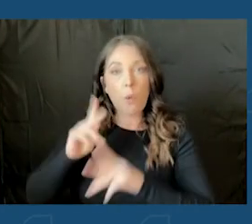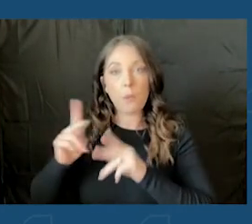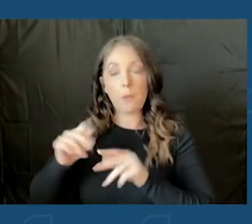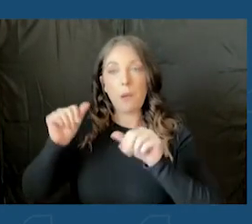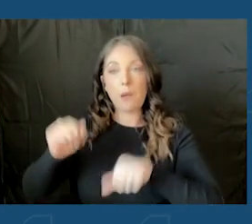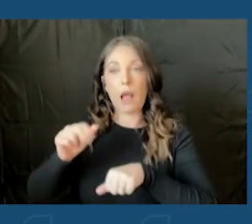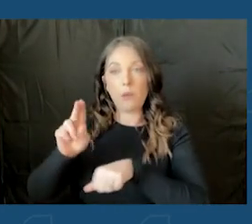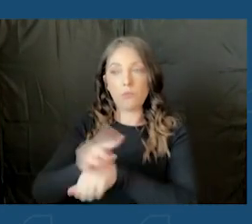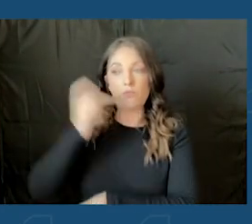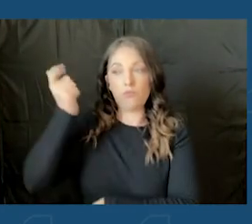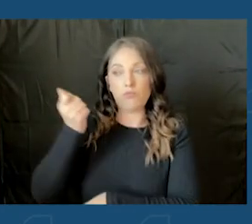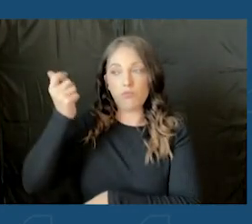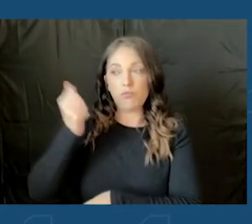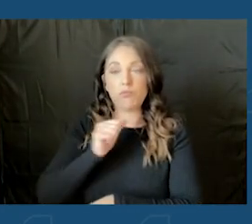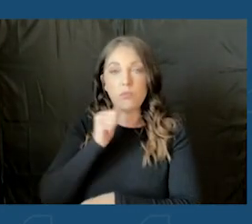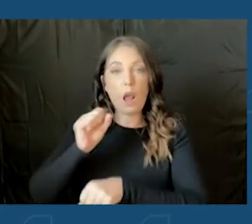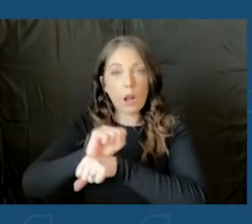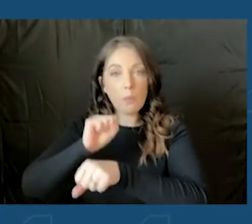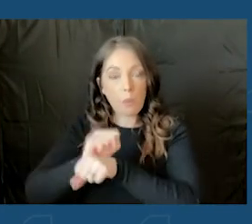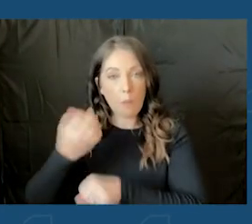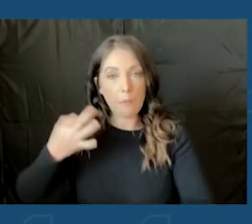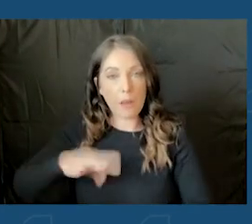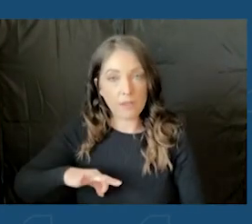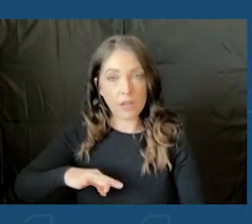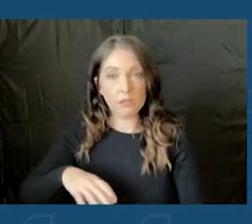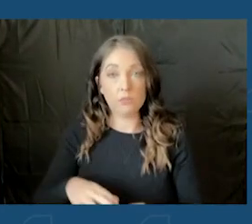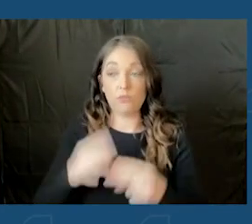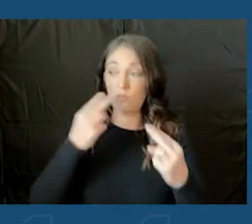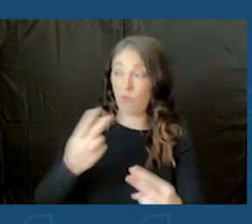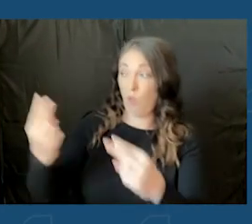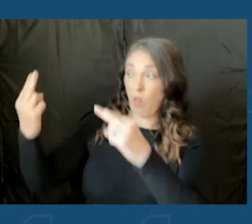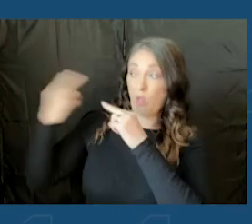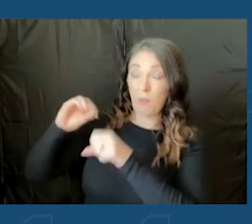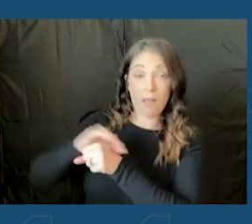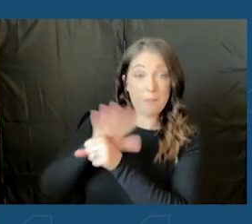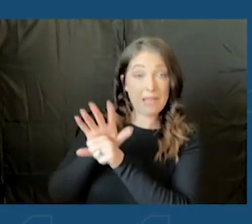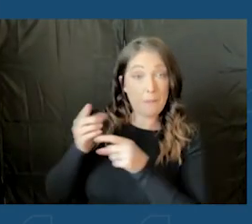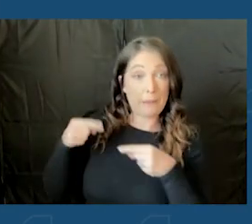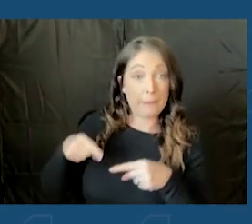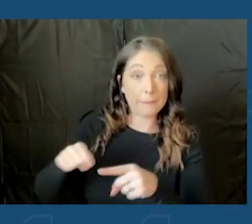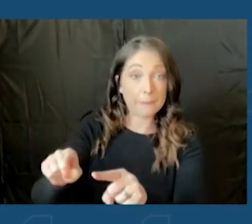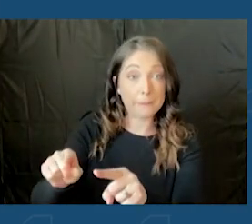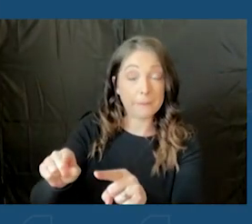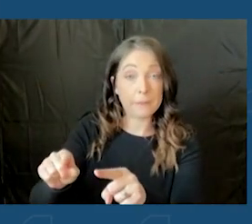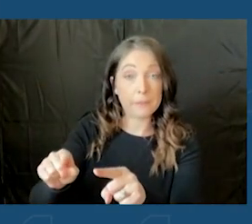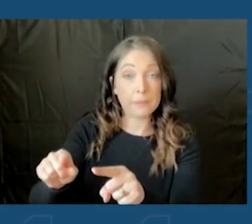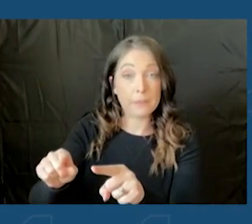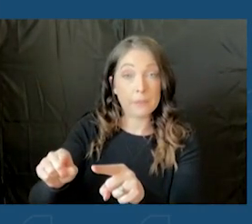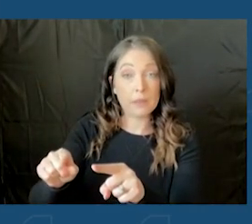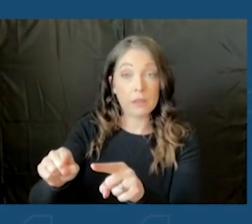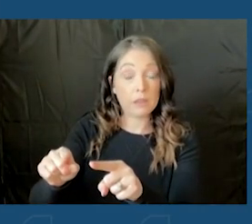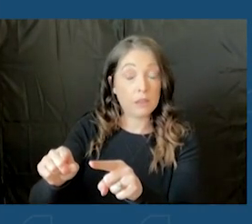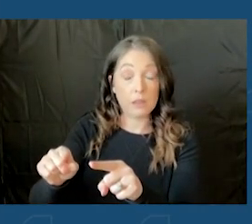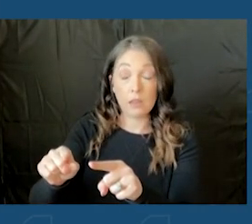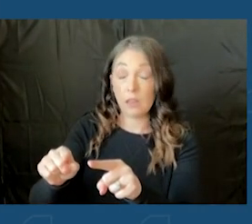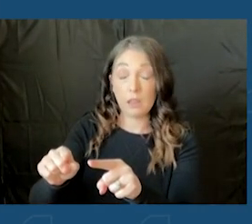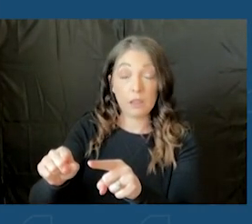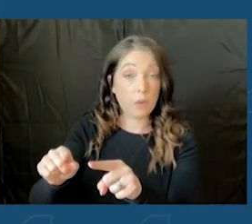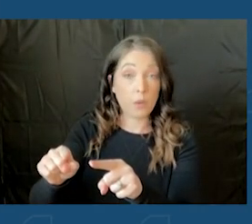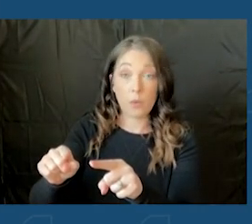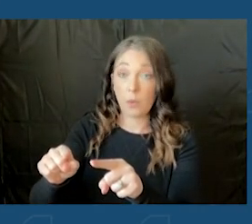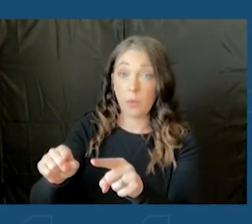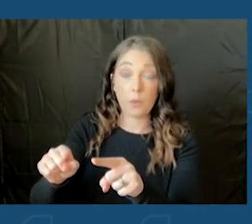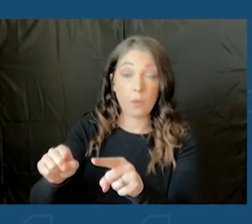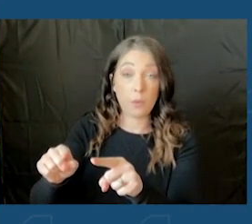benefits. If you look back at what happened during the pandemic, it was a colossal,